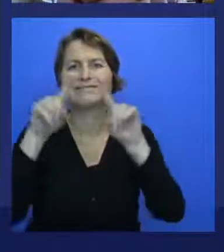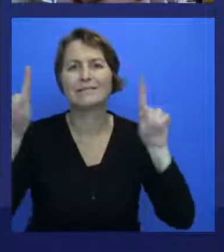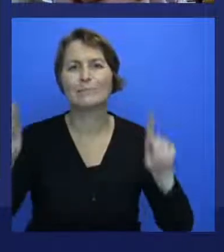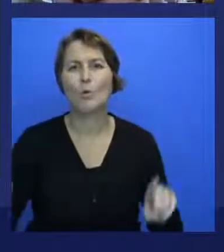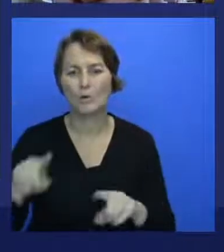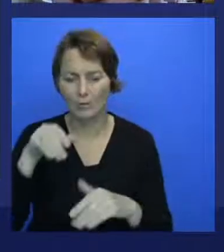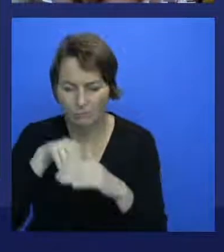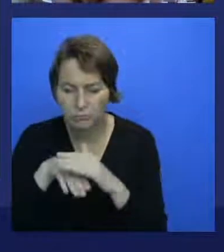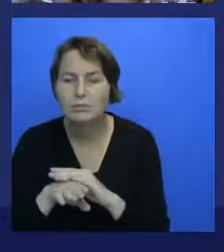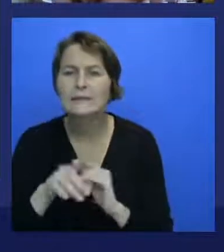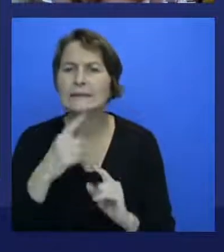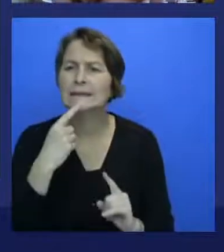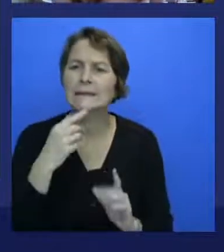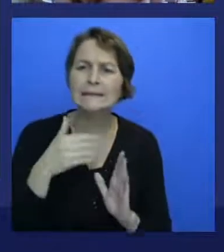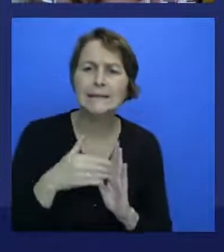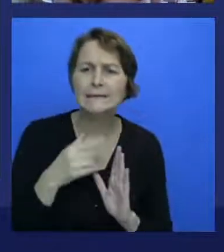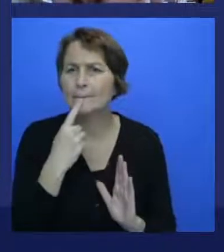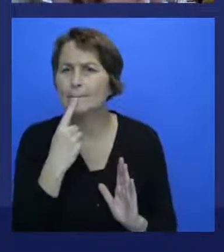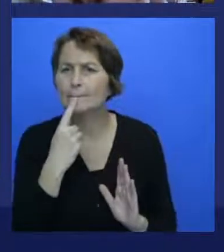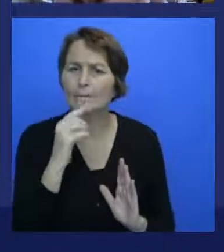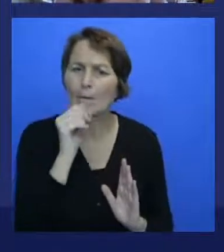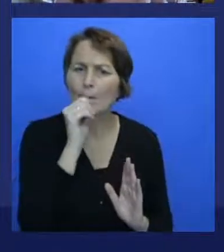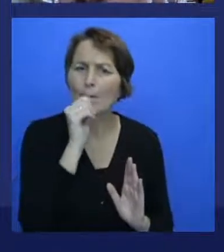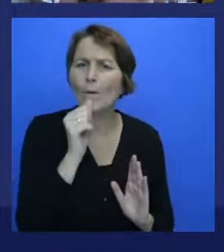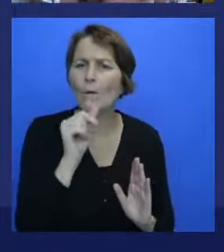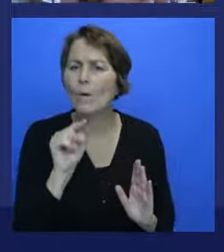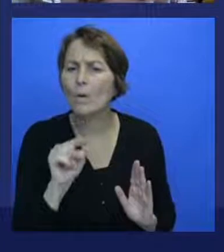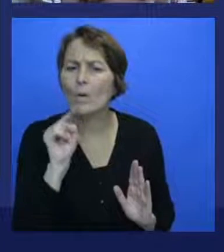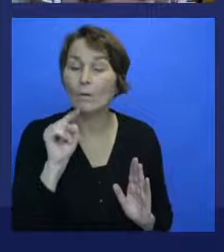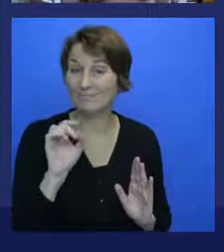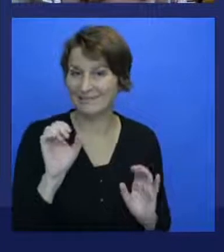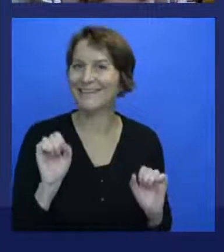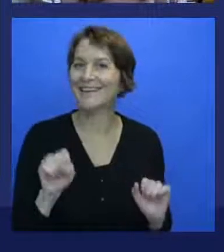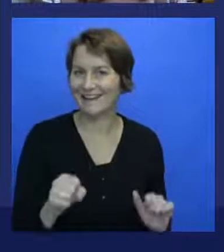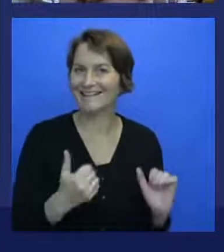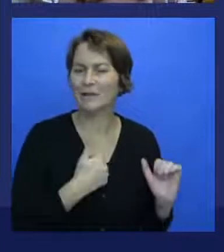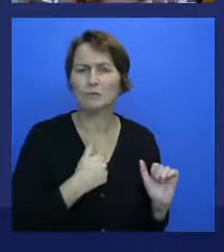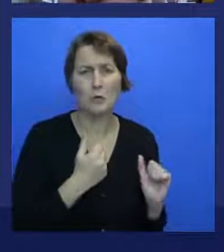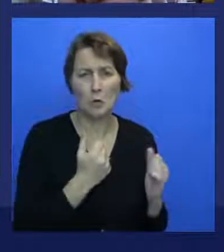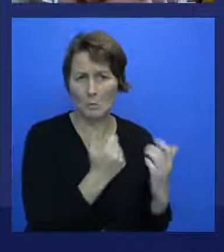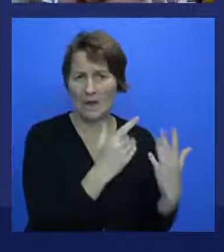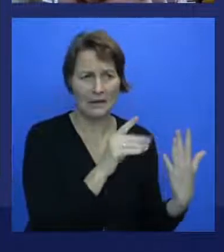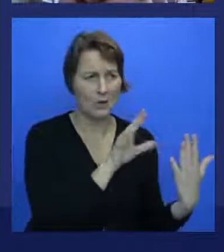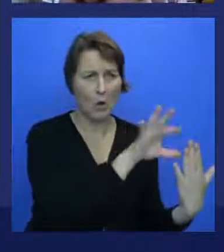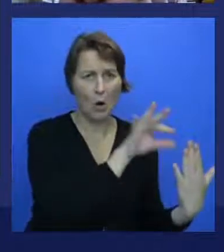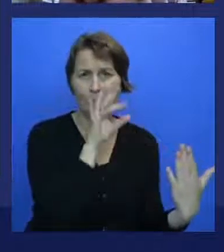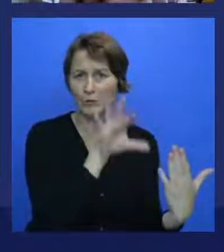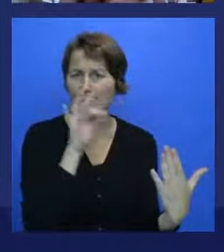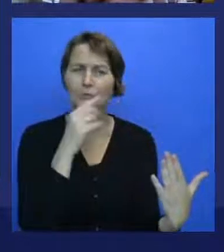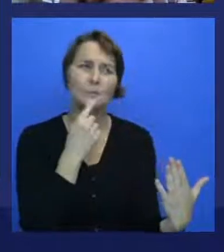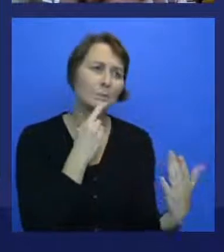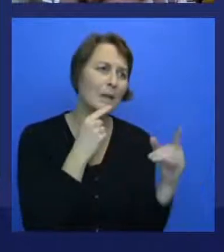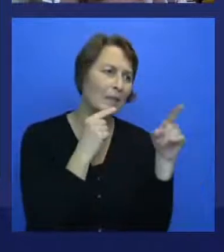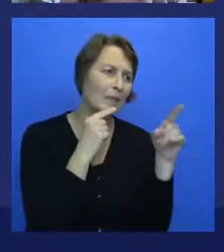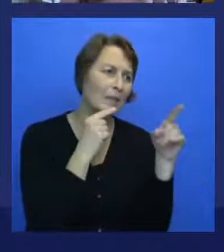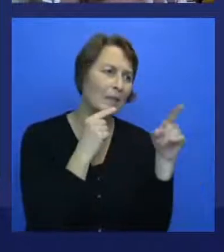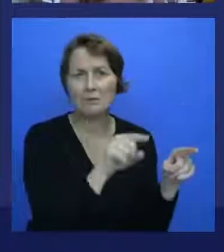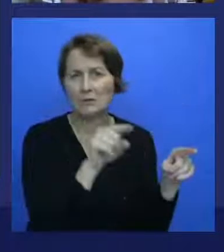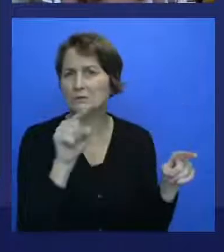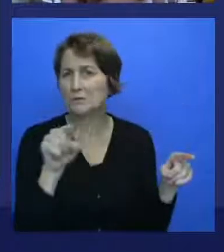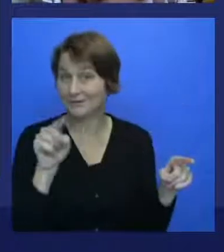it and check it out. So lots of good options to check it out and start playing with